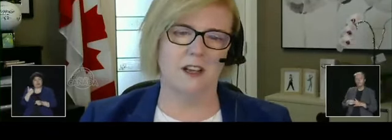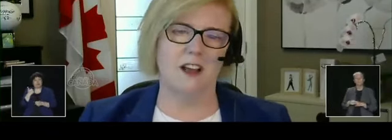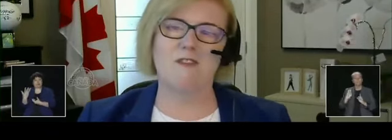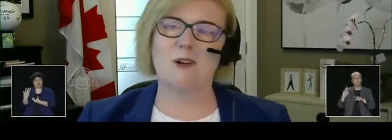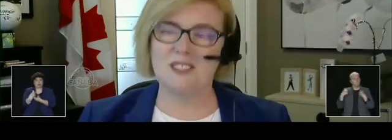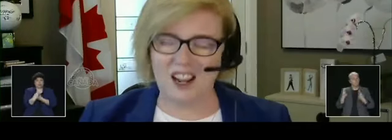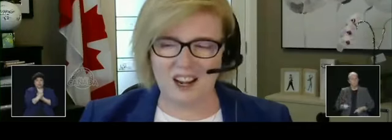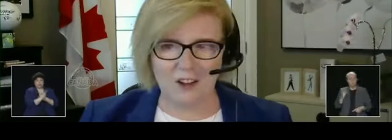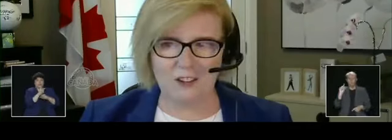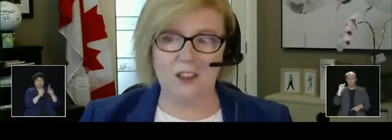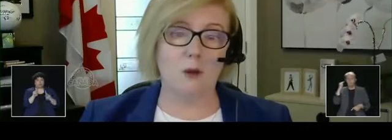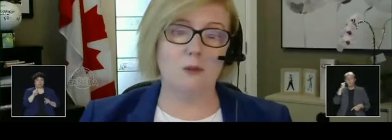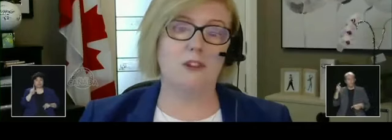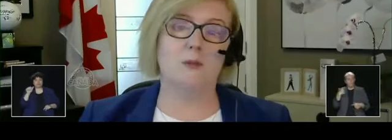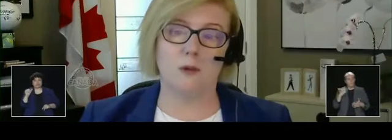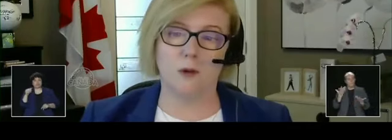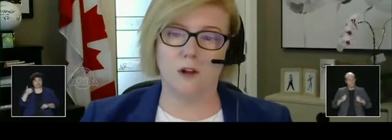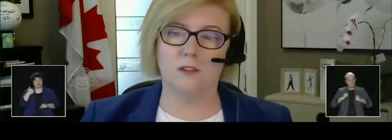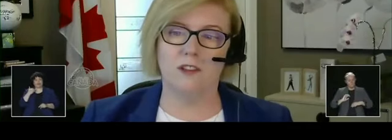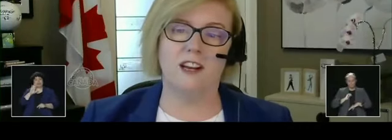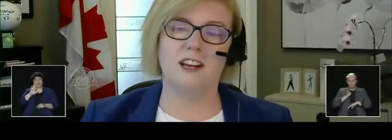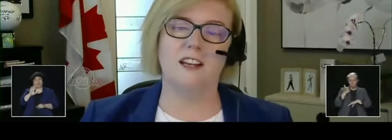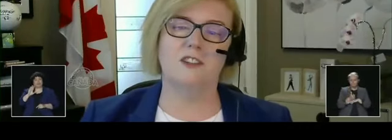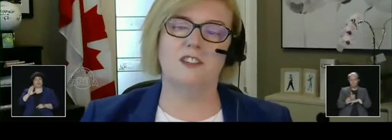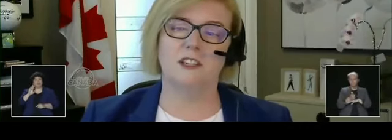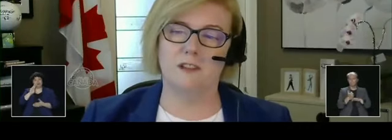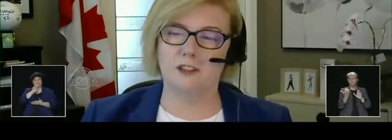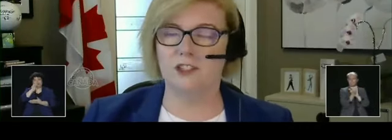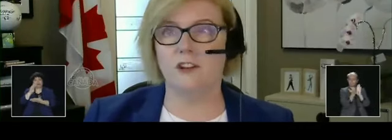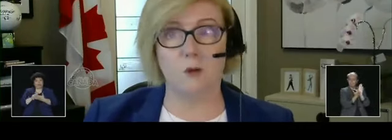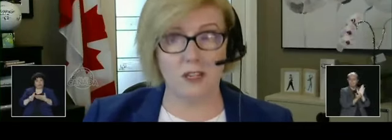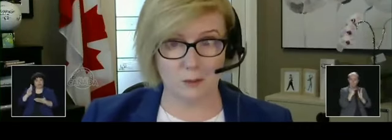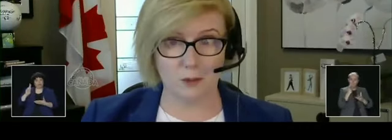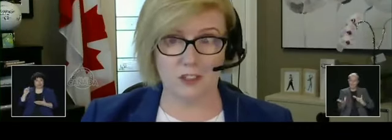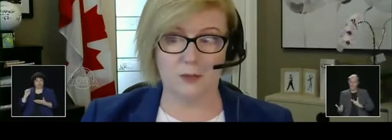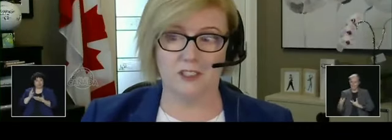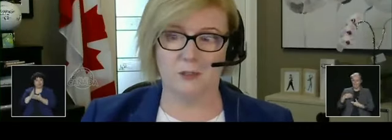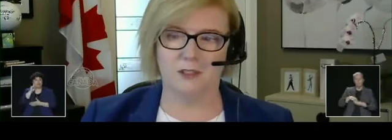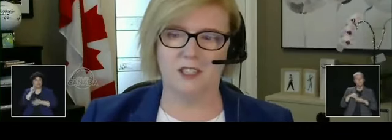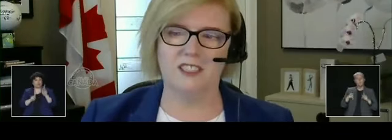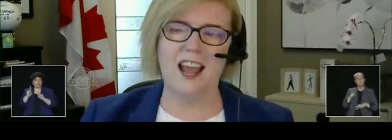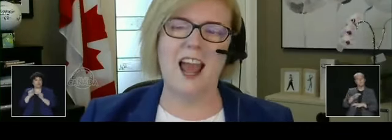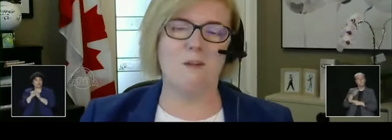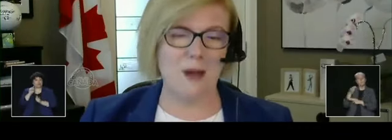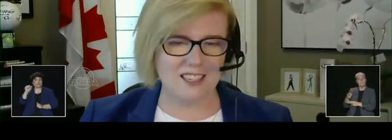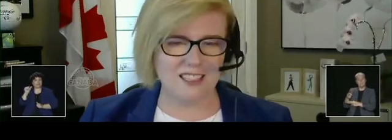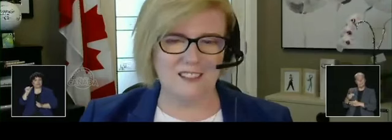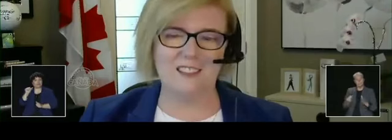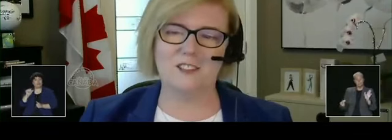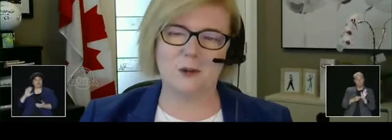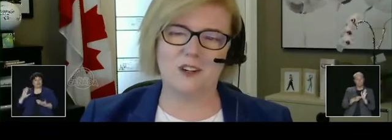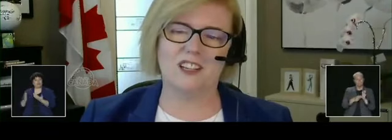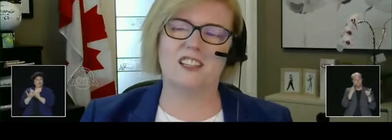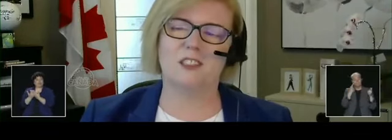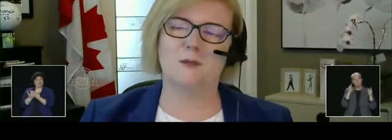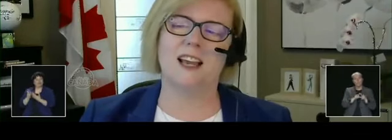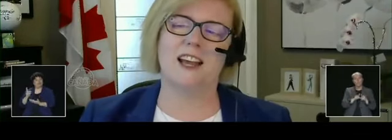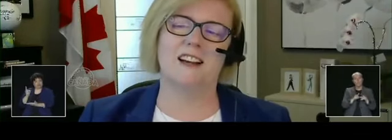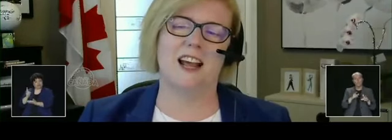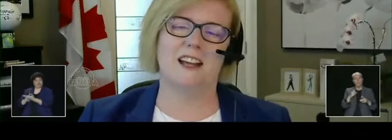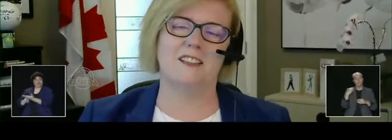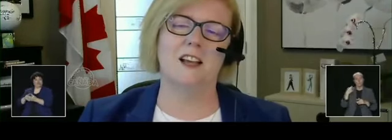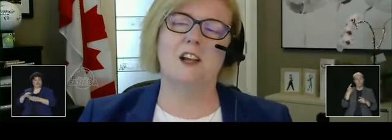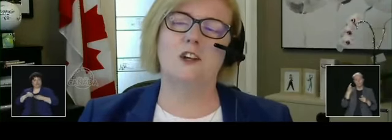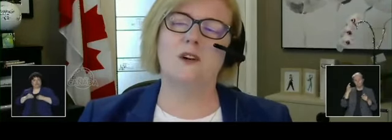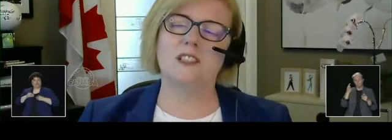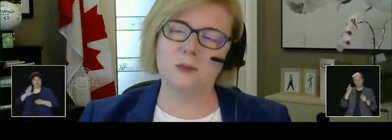disabilities. From signing on to the optional protocol of the United Nations Convention on the Rights of Persons with Disabilities and passing the historic Accessible